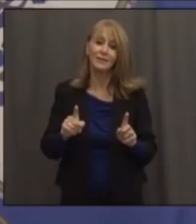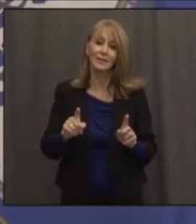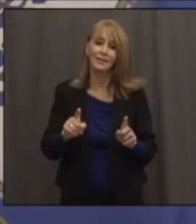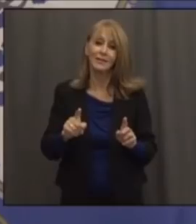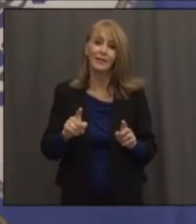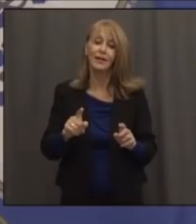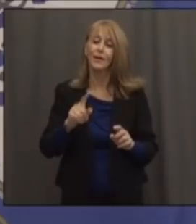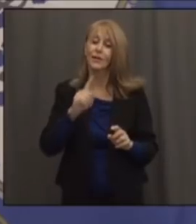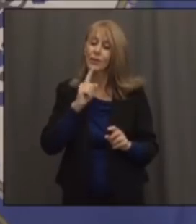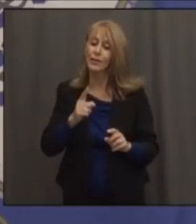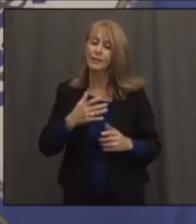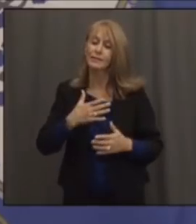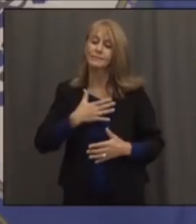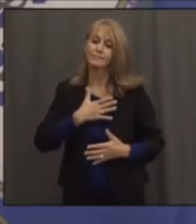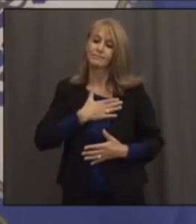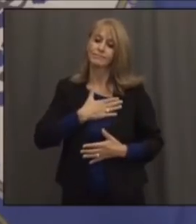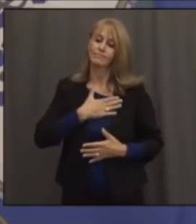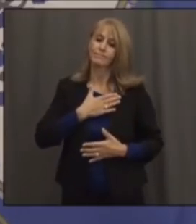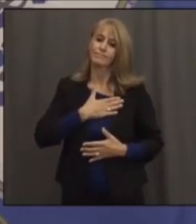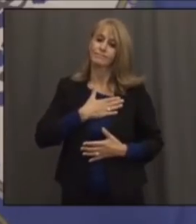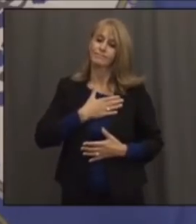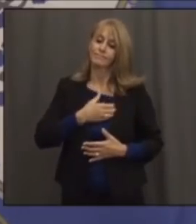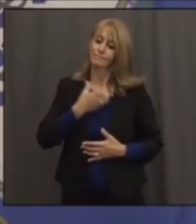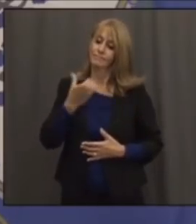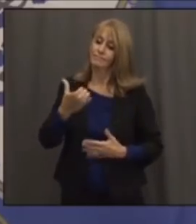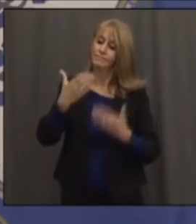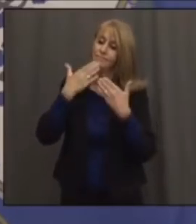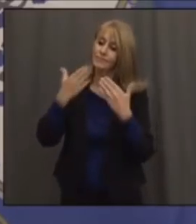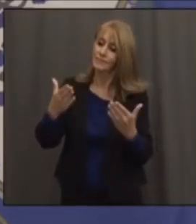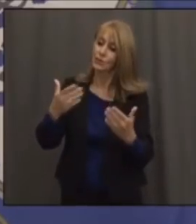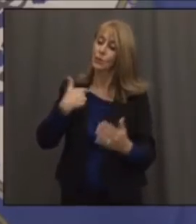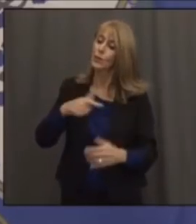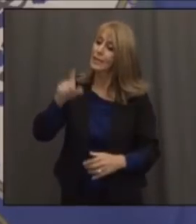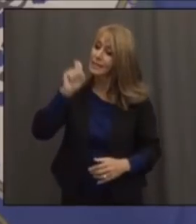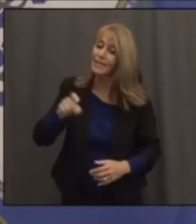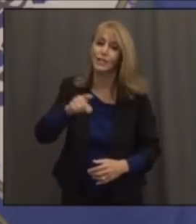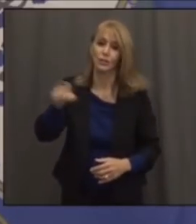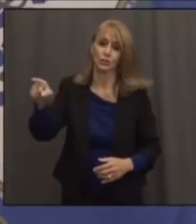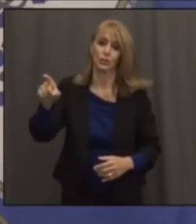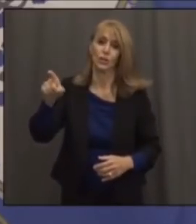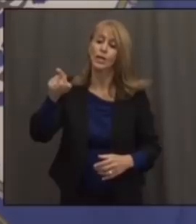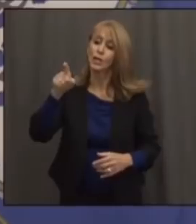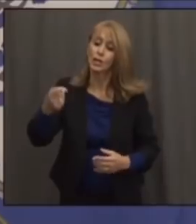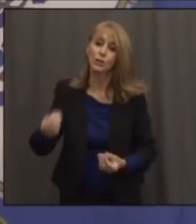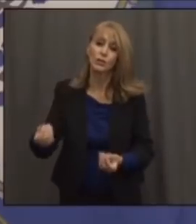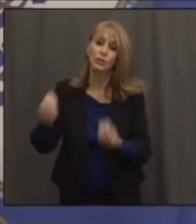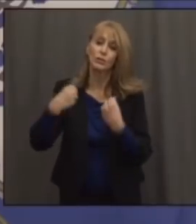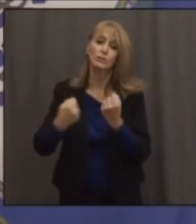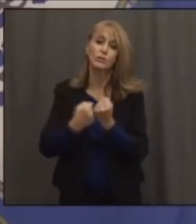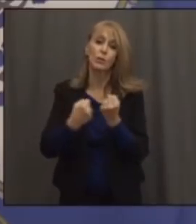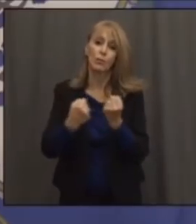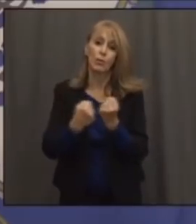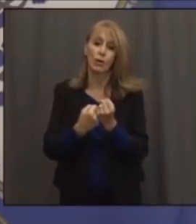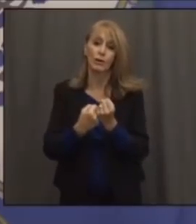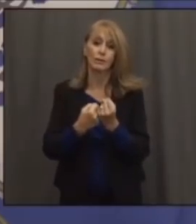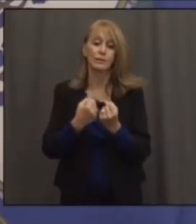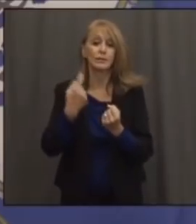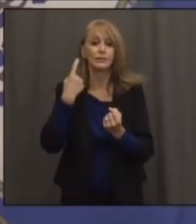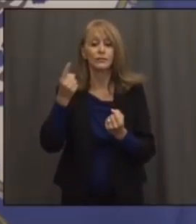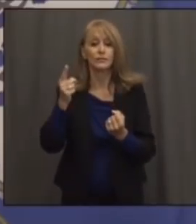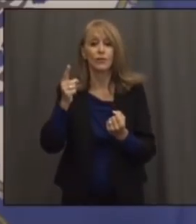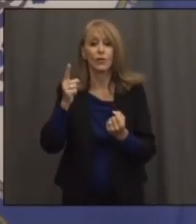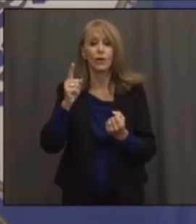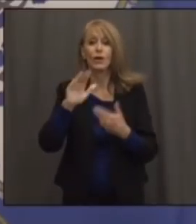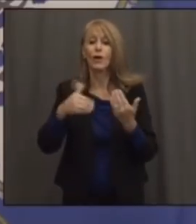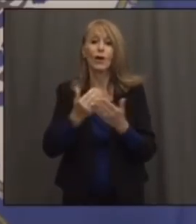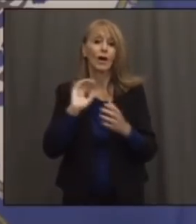debt of gratitude. We really needed you, and you were there for us. And that goes more broadly to